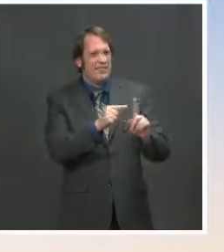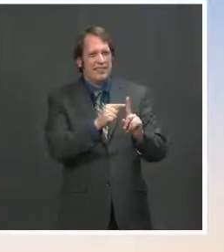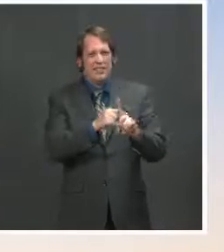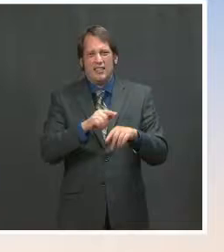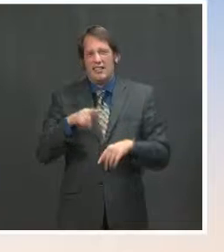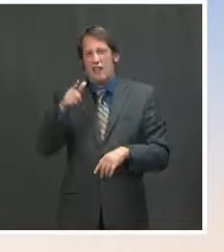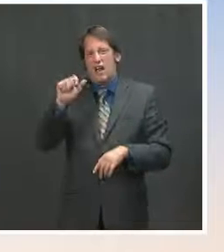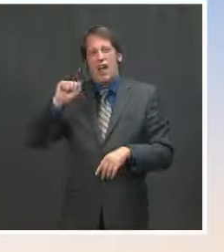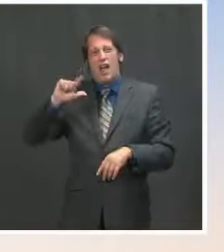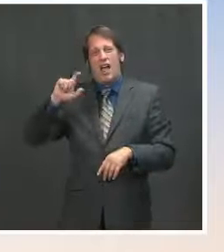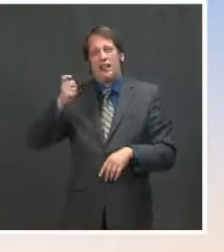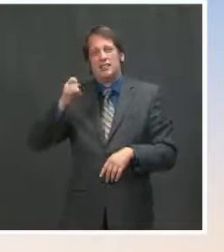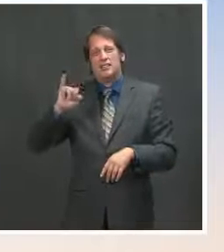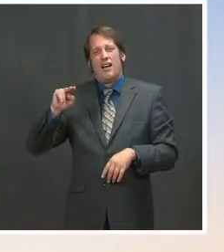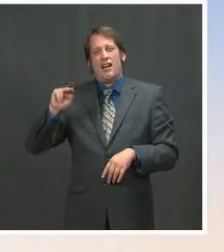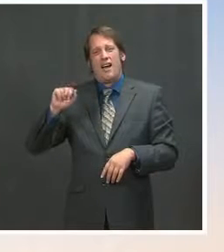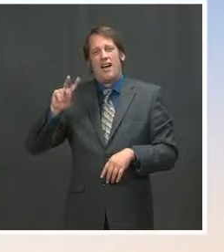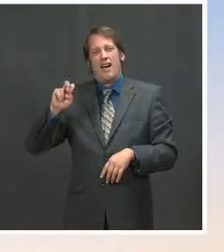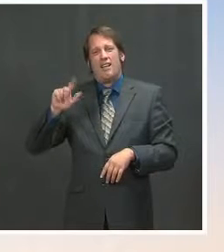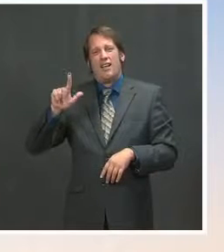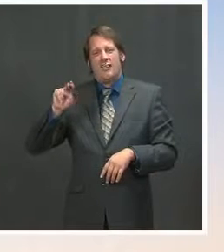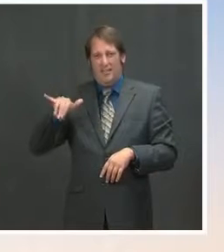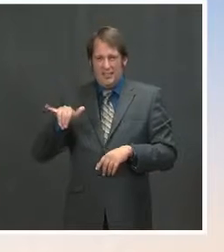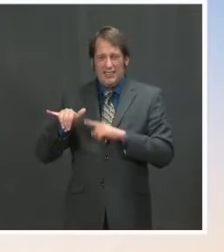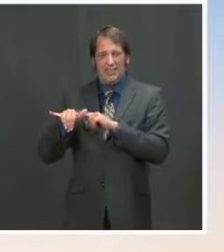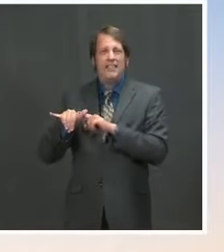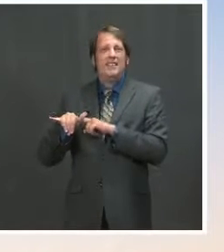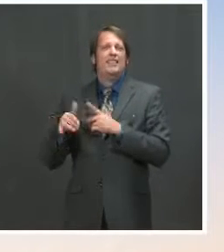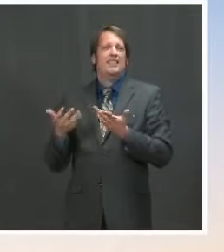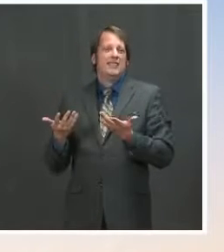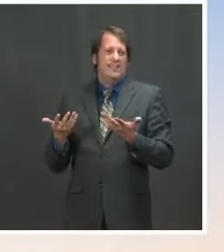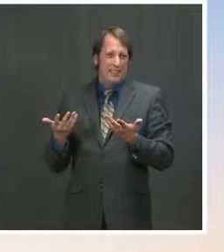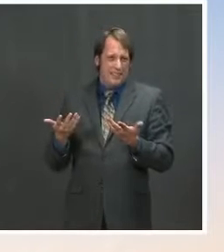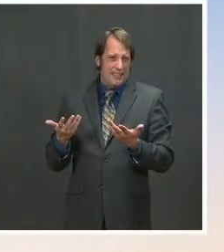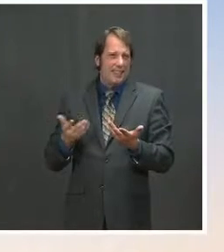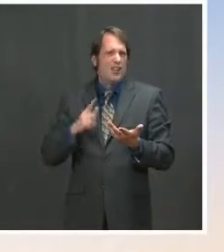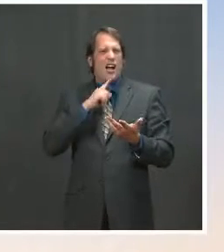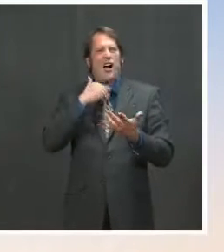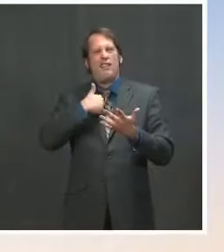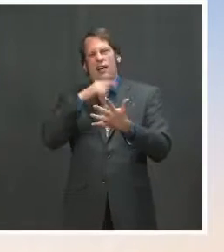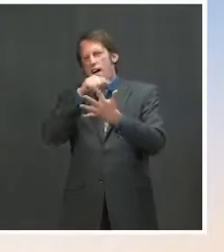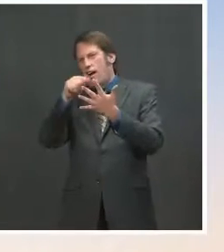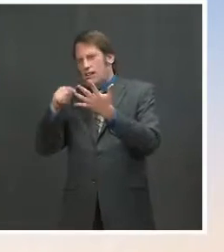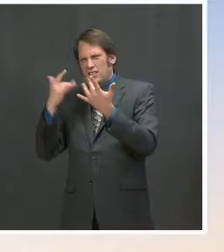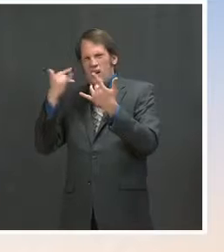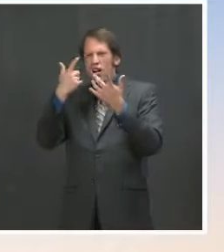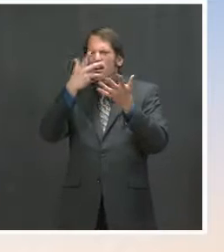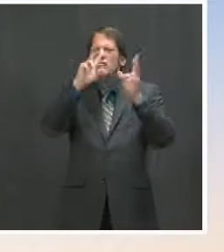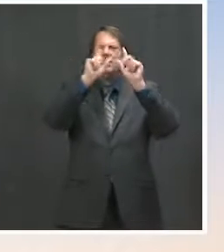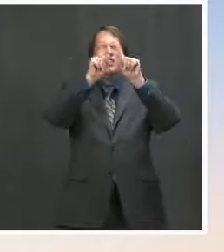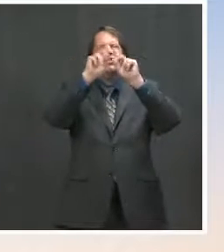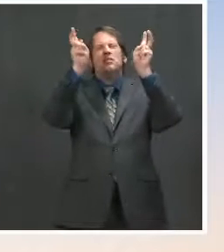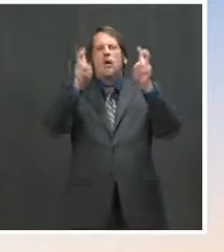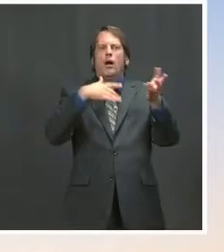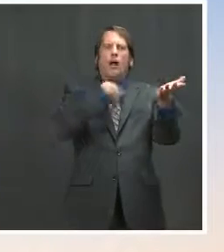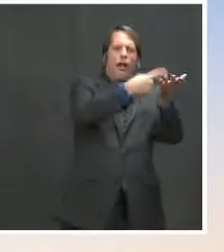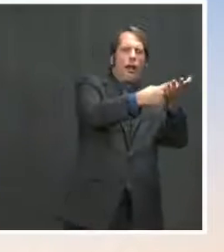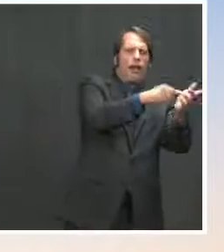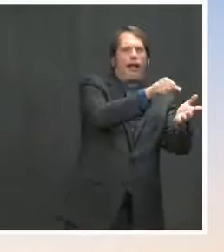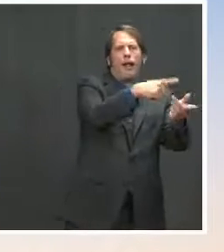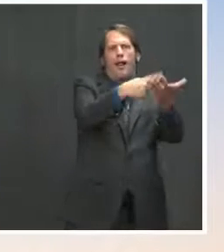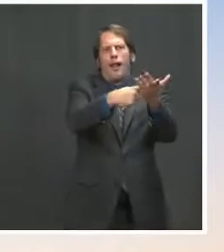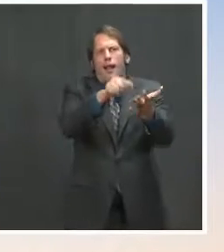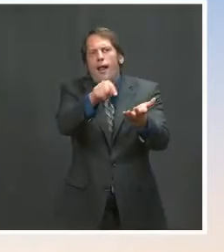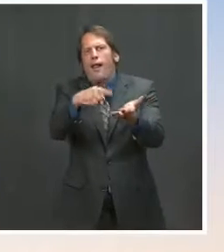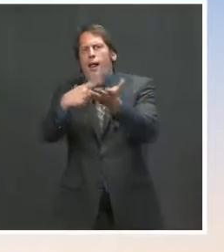separate category are actually an example of this as well, where conversations in private can be more effective. And on guns, there's no